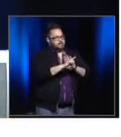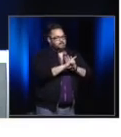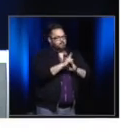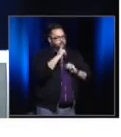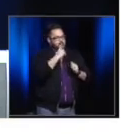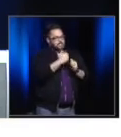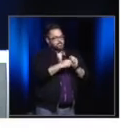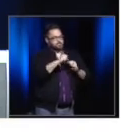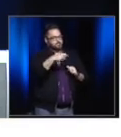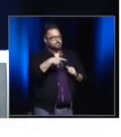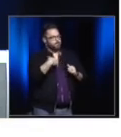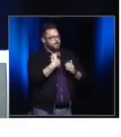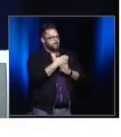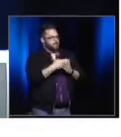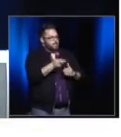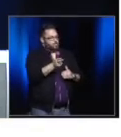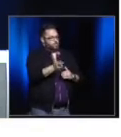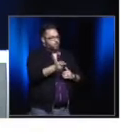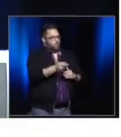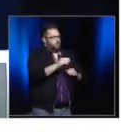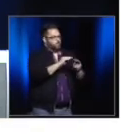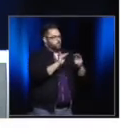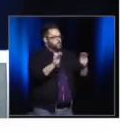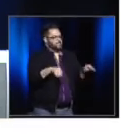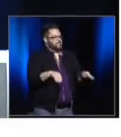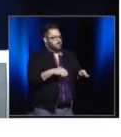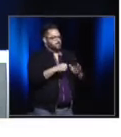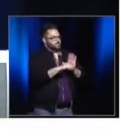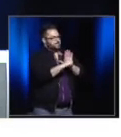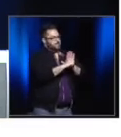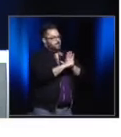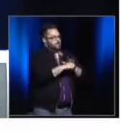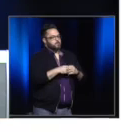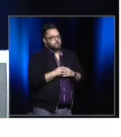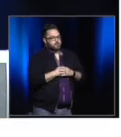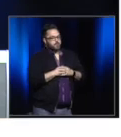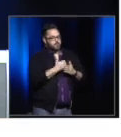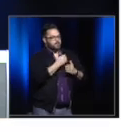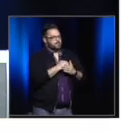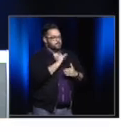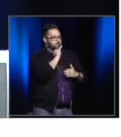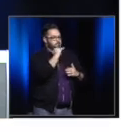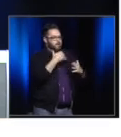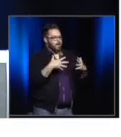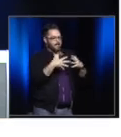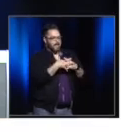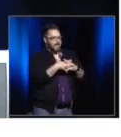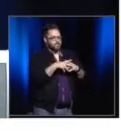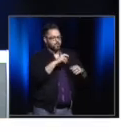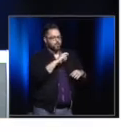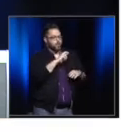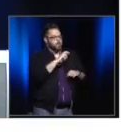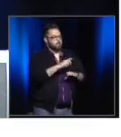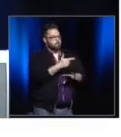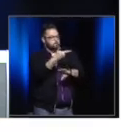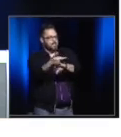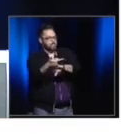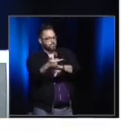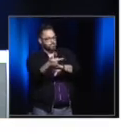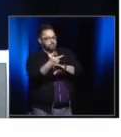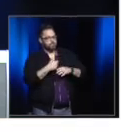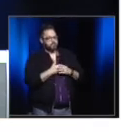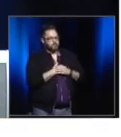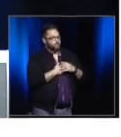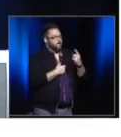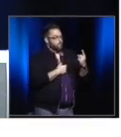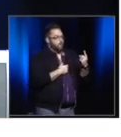have historical museum specimens, beach cast and or bycatch samples, and one from the stomach of a 7-gill shark